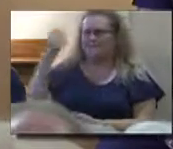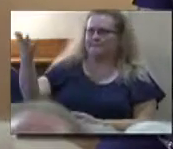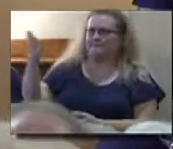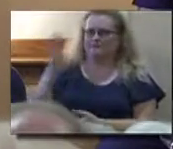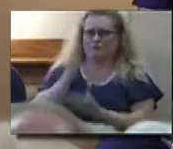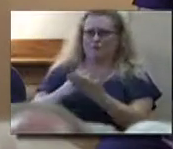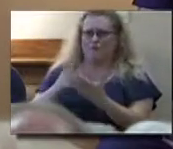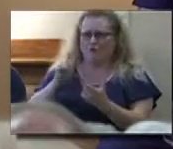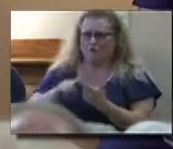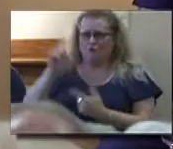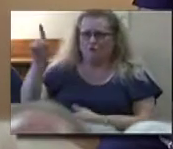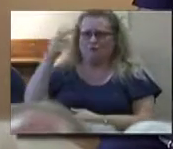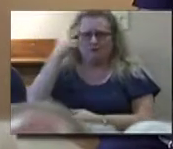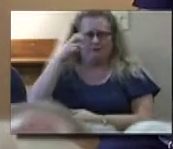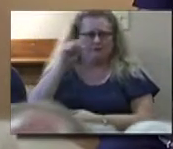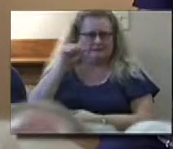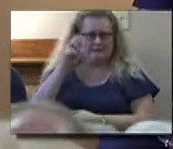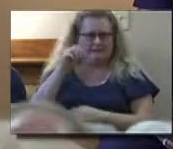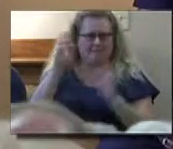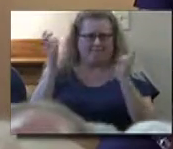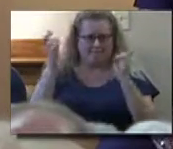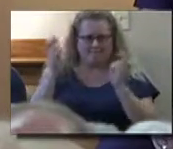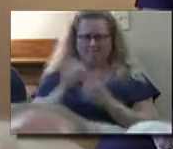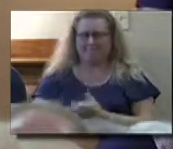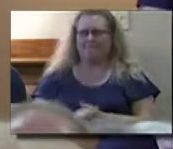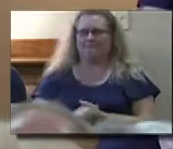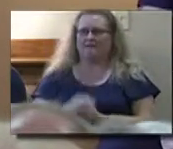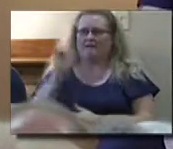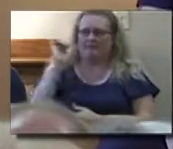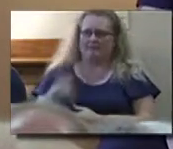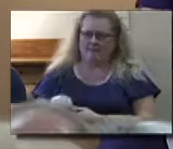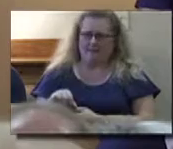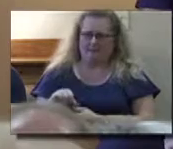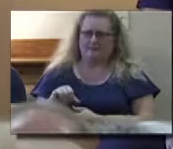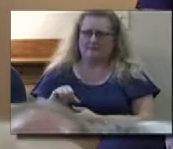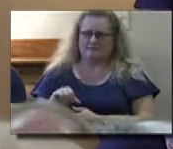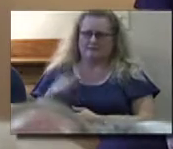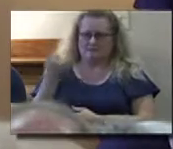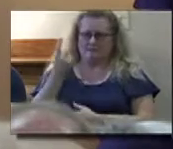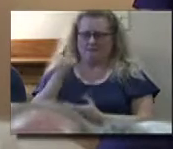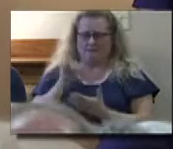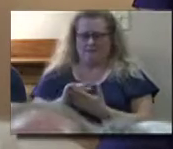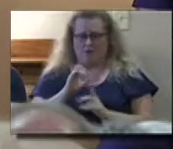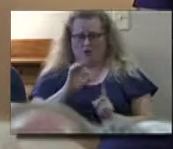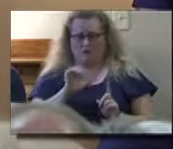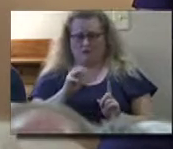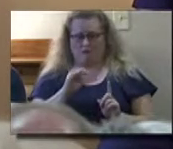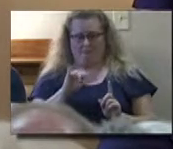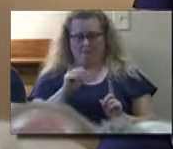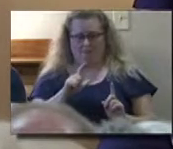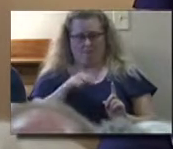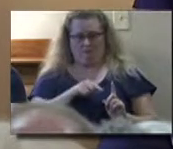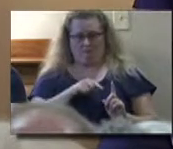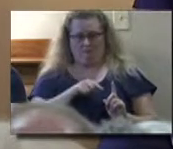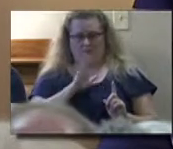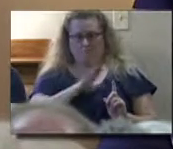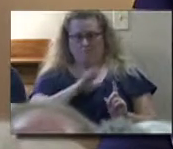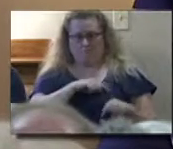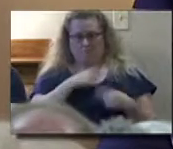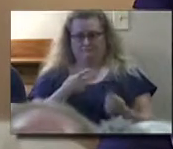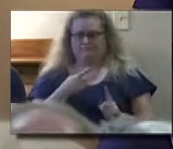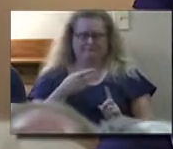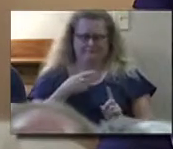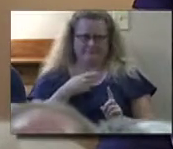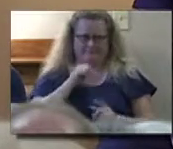side. And that's something that a criminal might not be inclined to